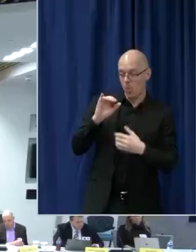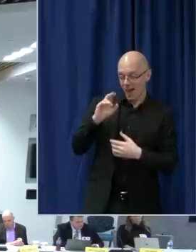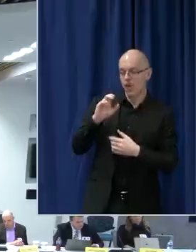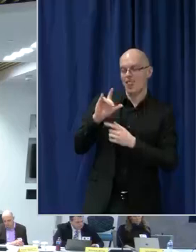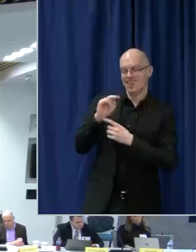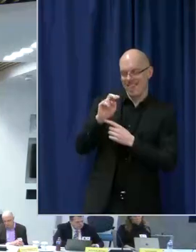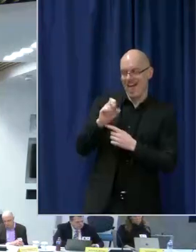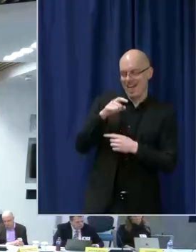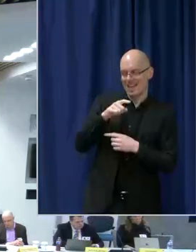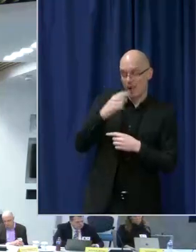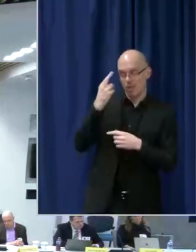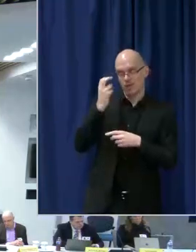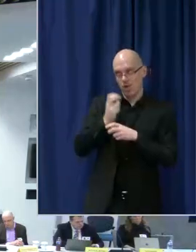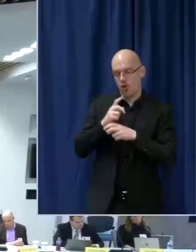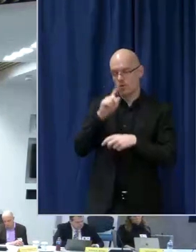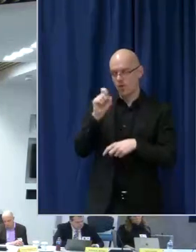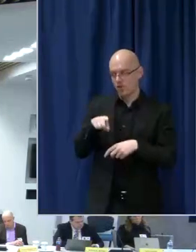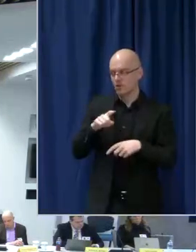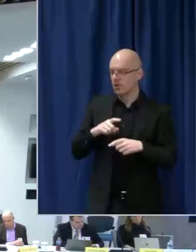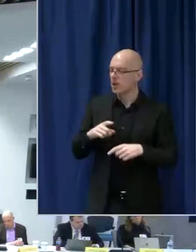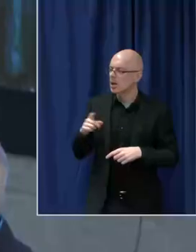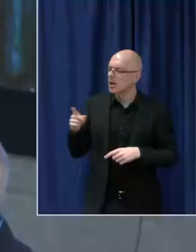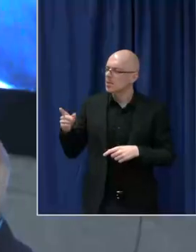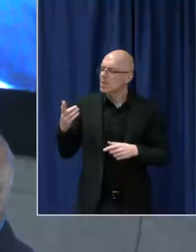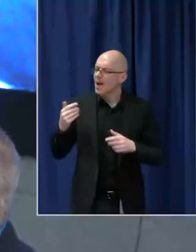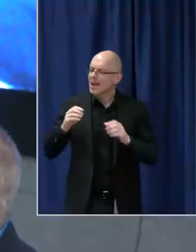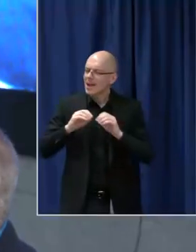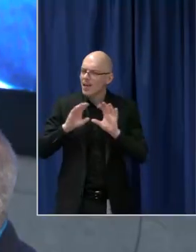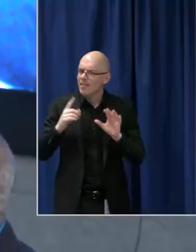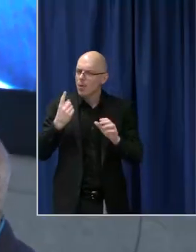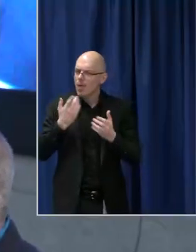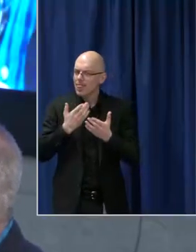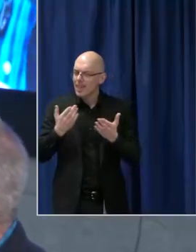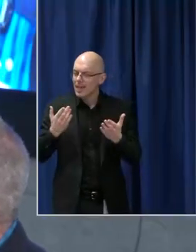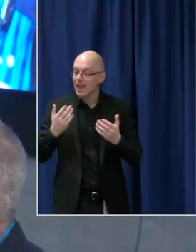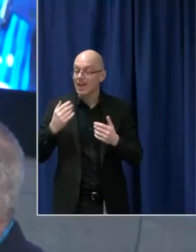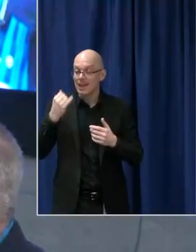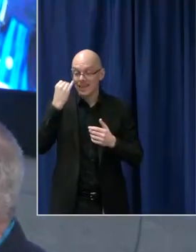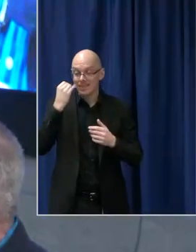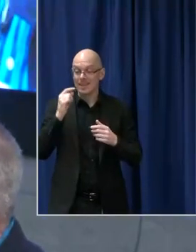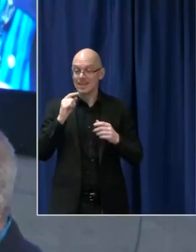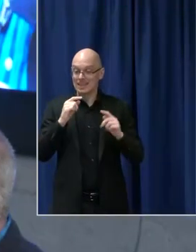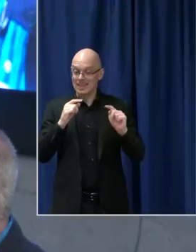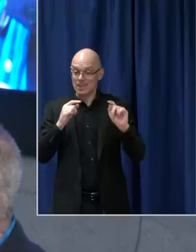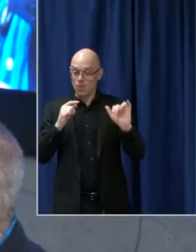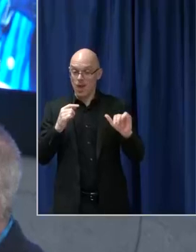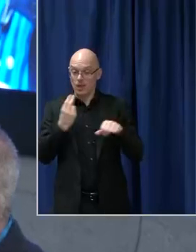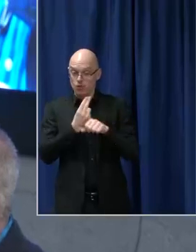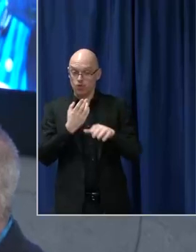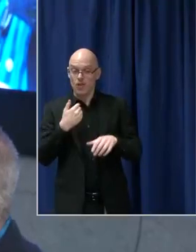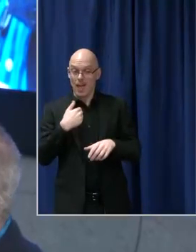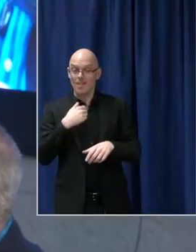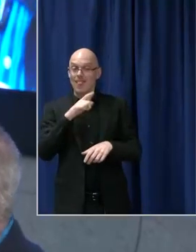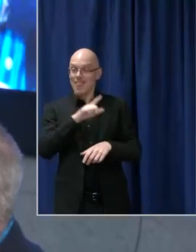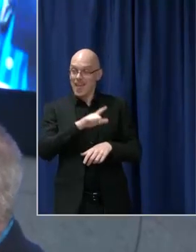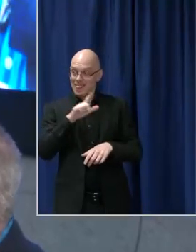but maybe we can clarify one thing. If the TTY user has a landline